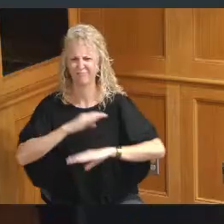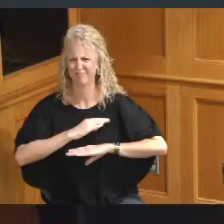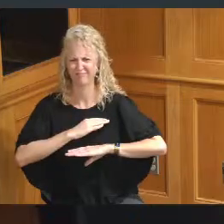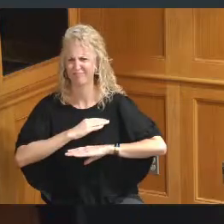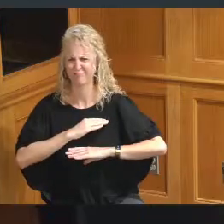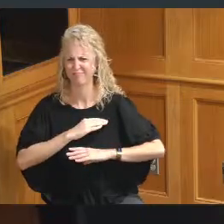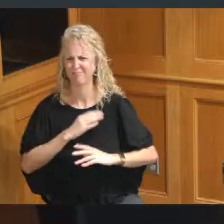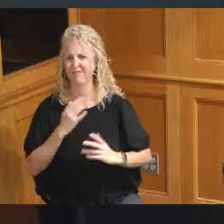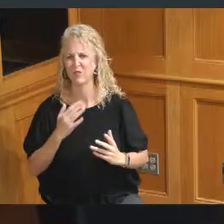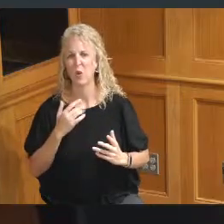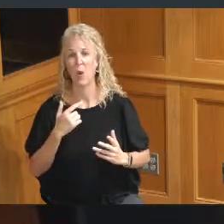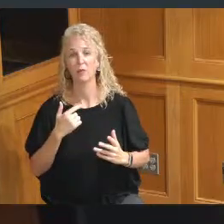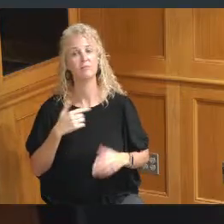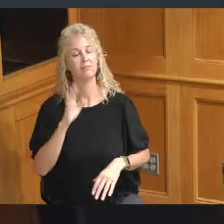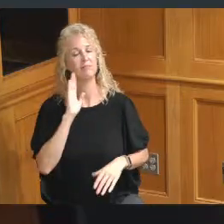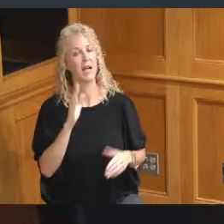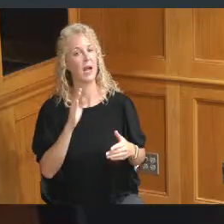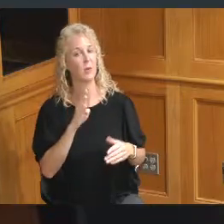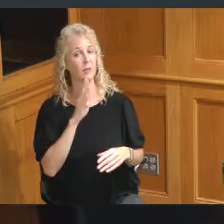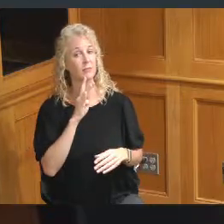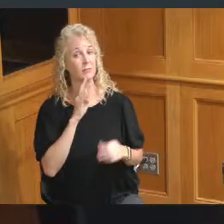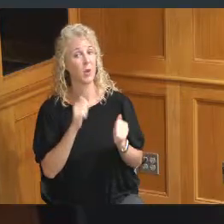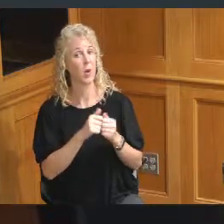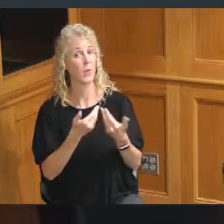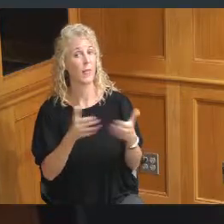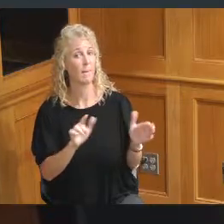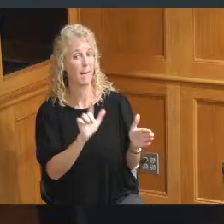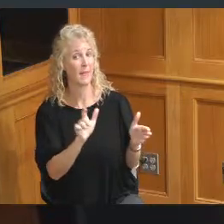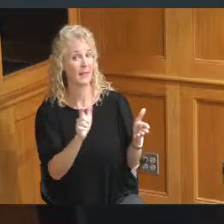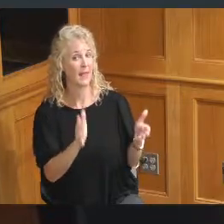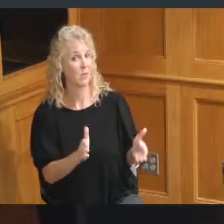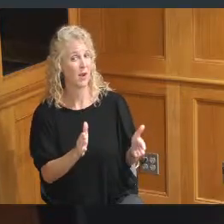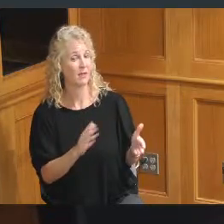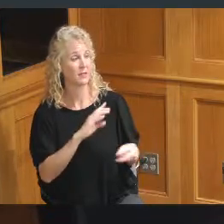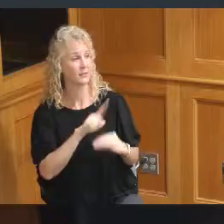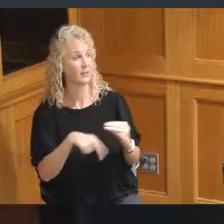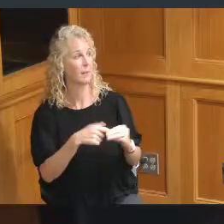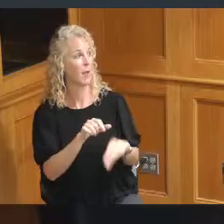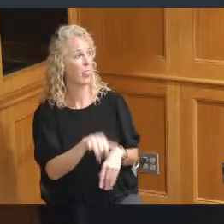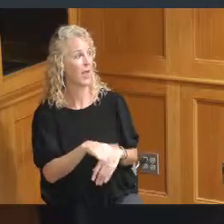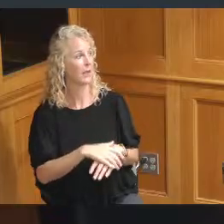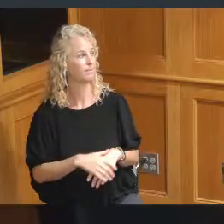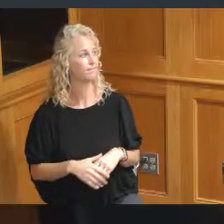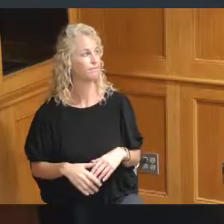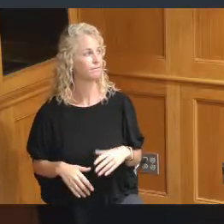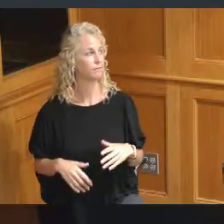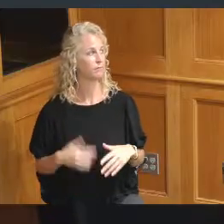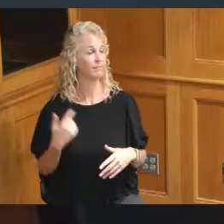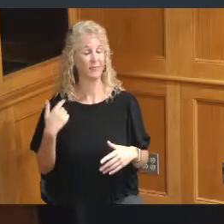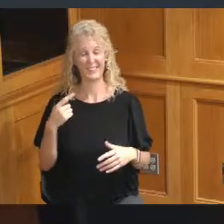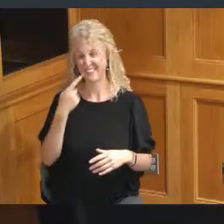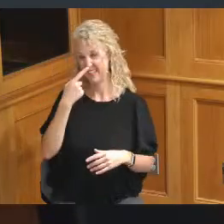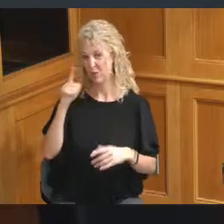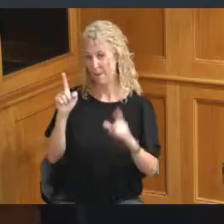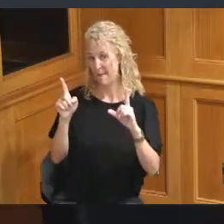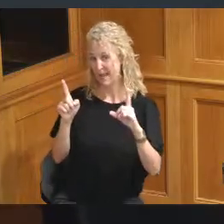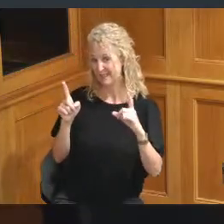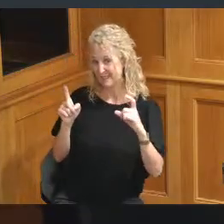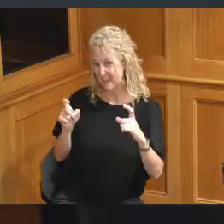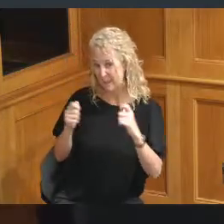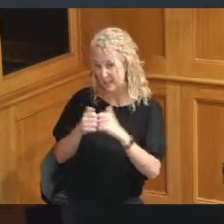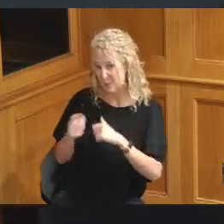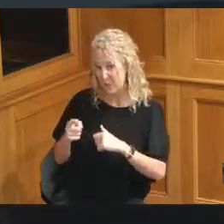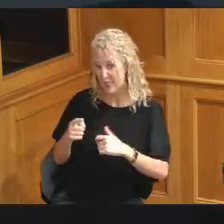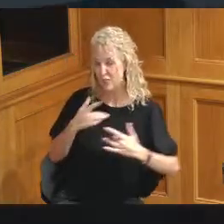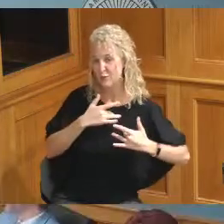So I'll be talking to some public libraries Lease. about that. So we're going to take a picture. Usually we forget